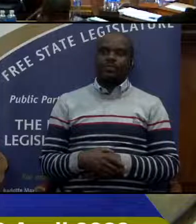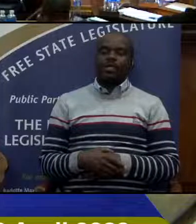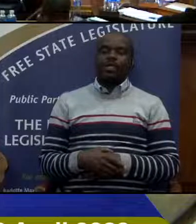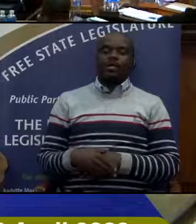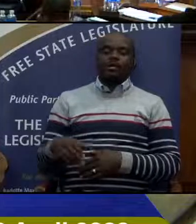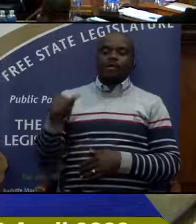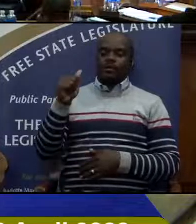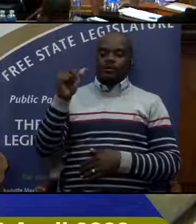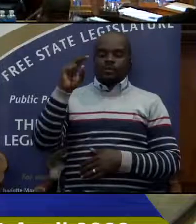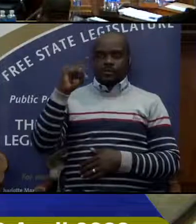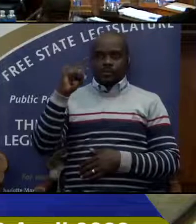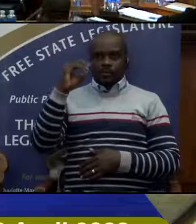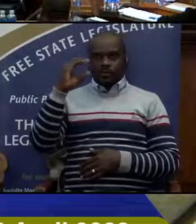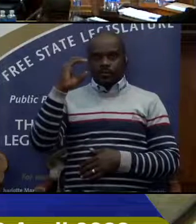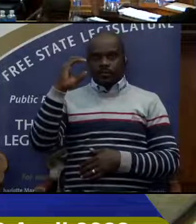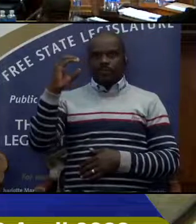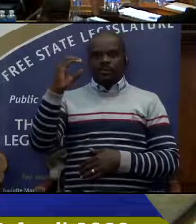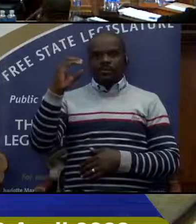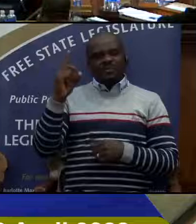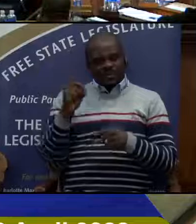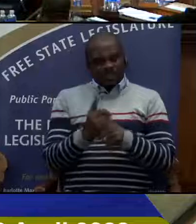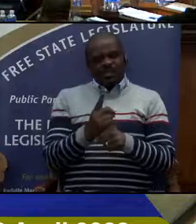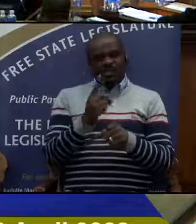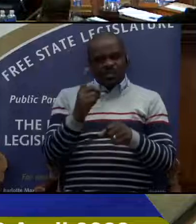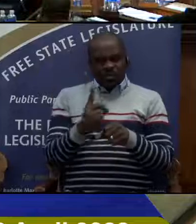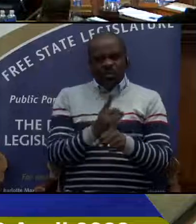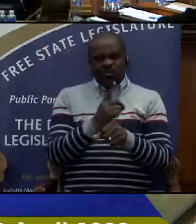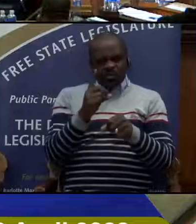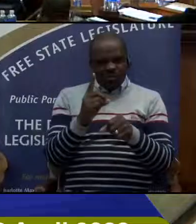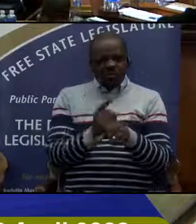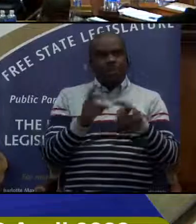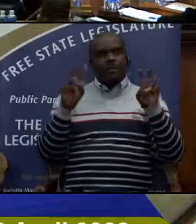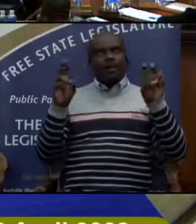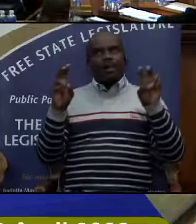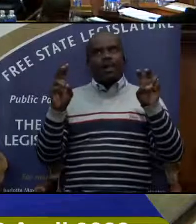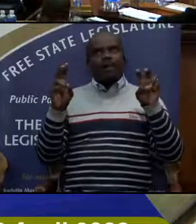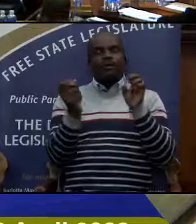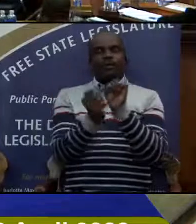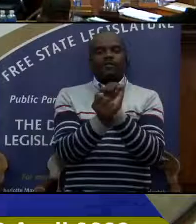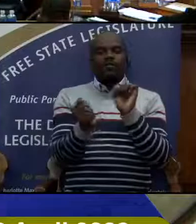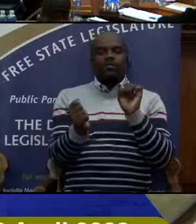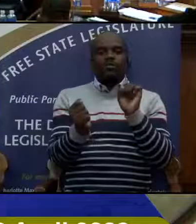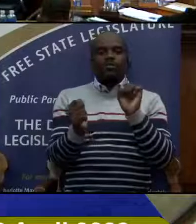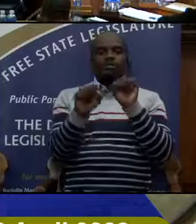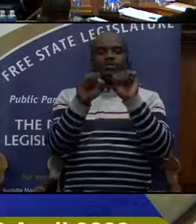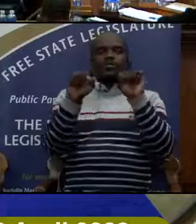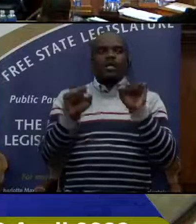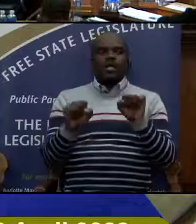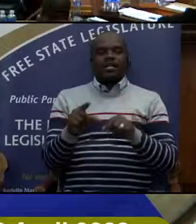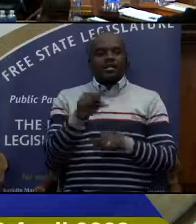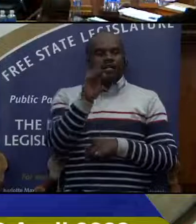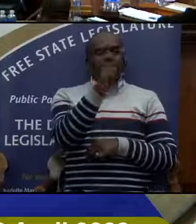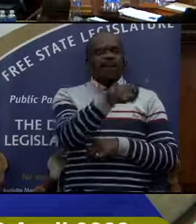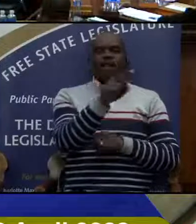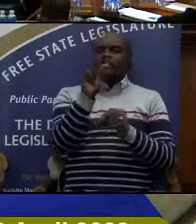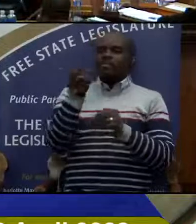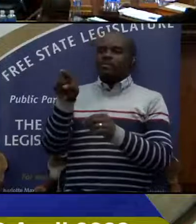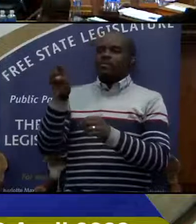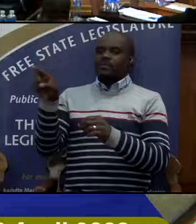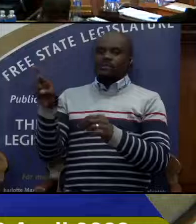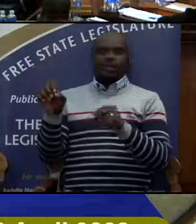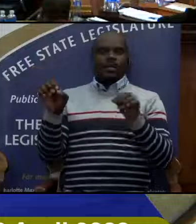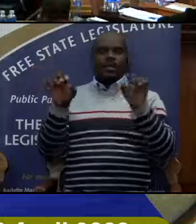ANC regularly quote the Freedom Charter, but this is done selectively. The Freedom Charter states clearly